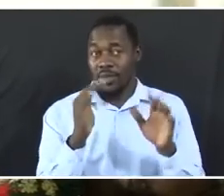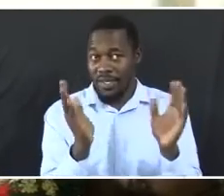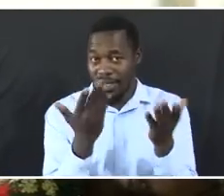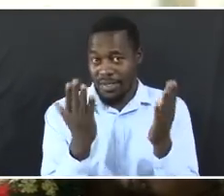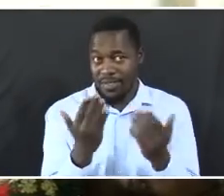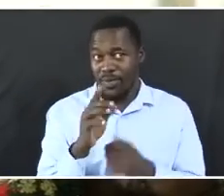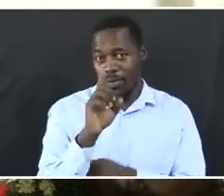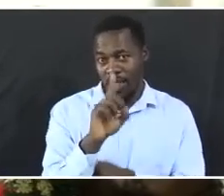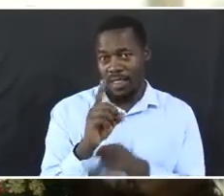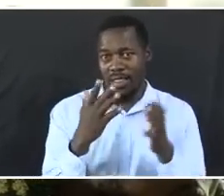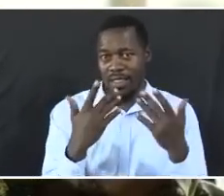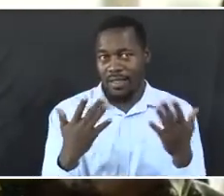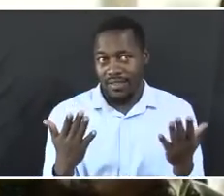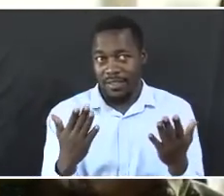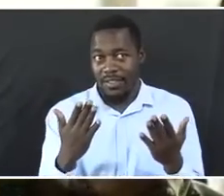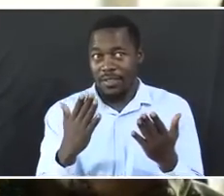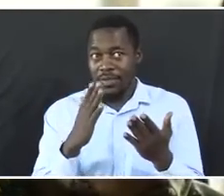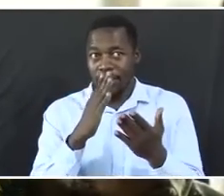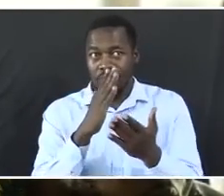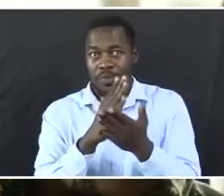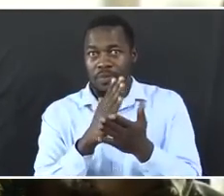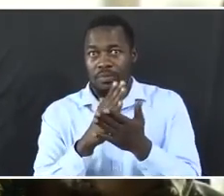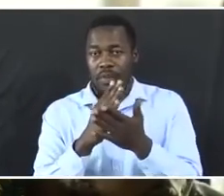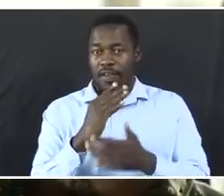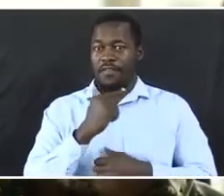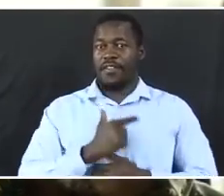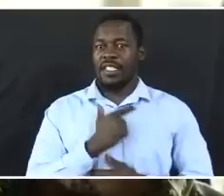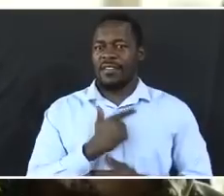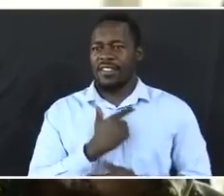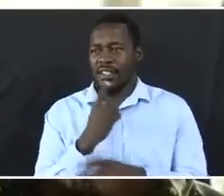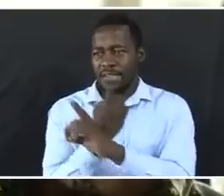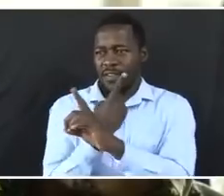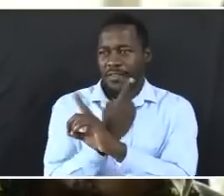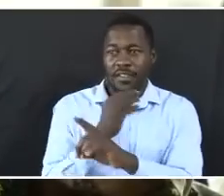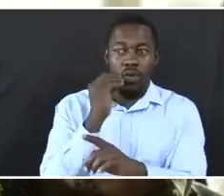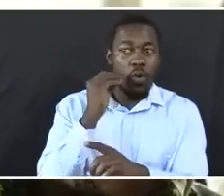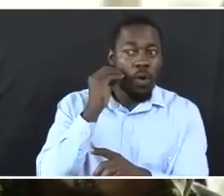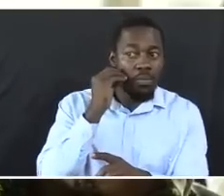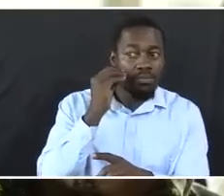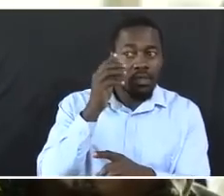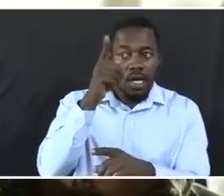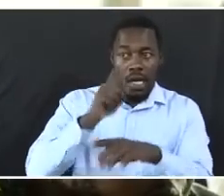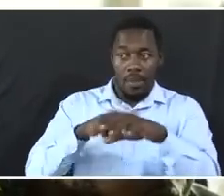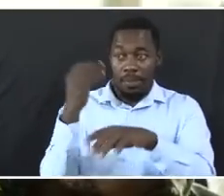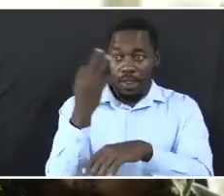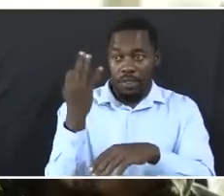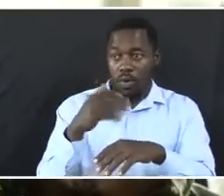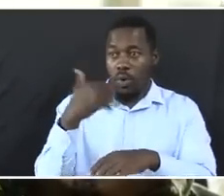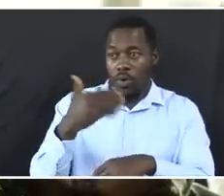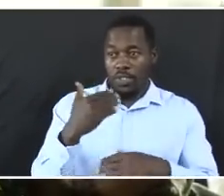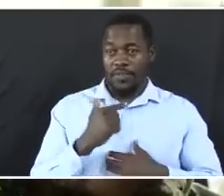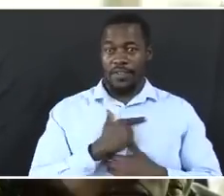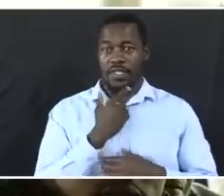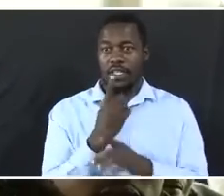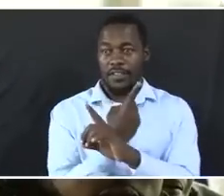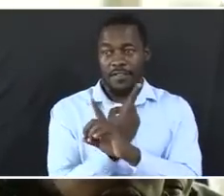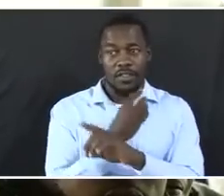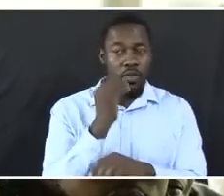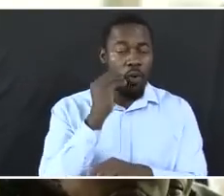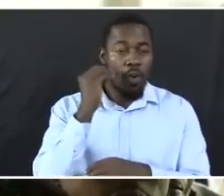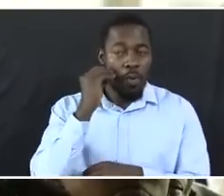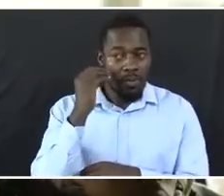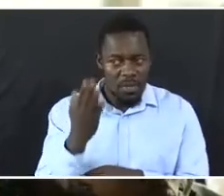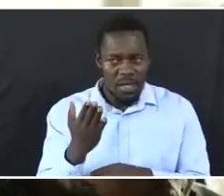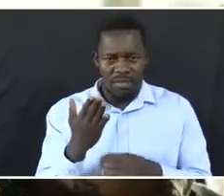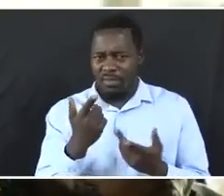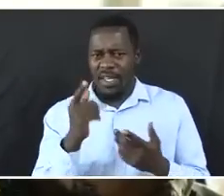is that you've said actually at times you've been going for some of these missions, then you hear these people maybe saying that actually